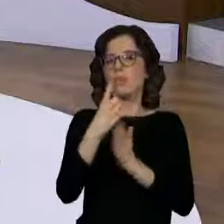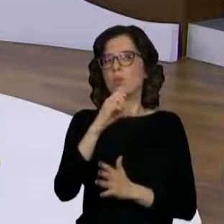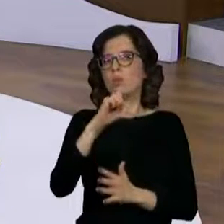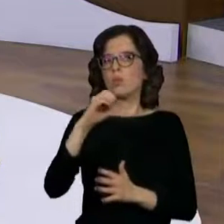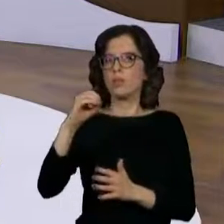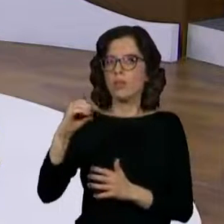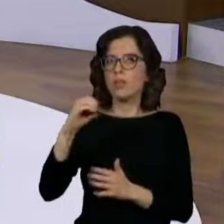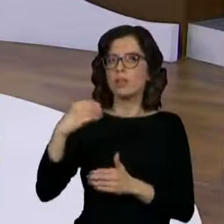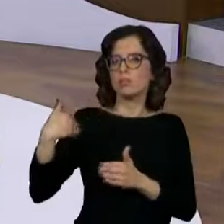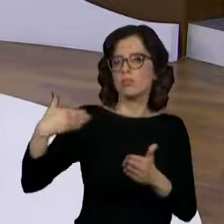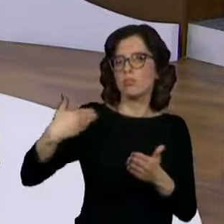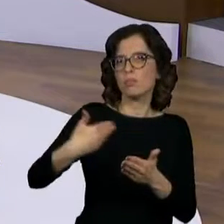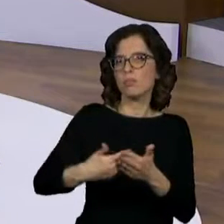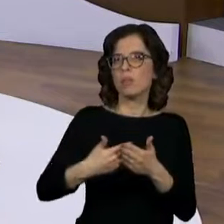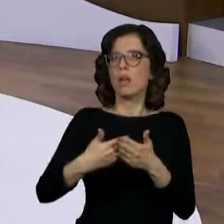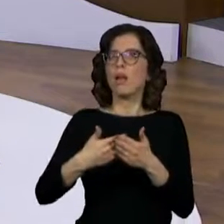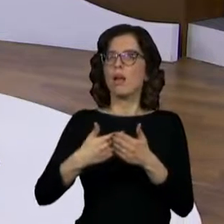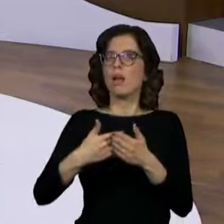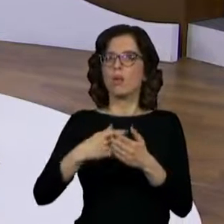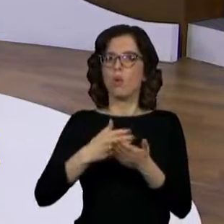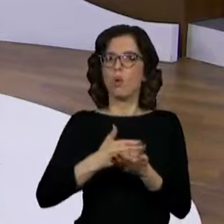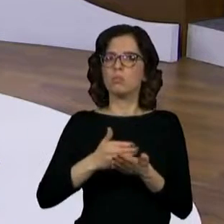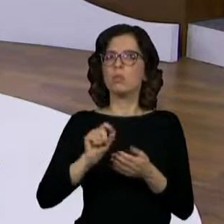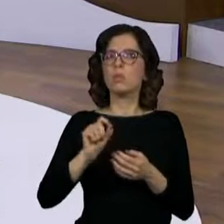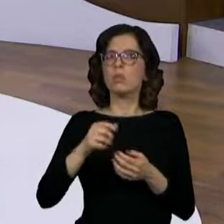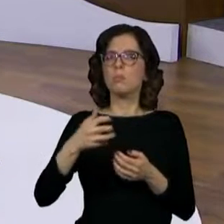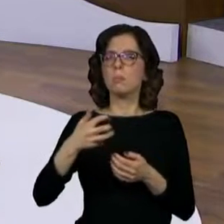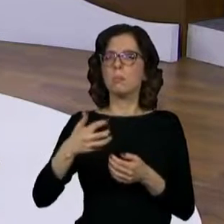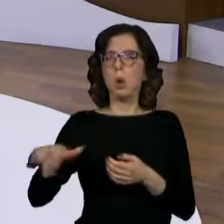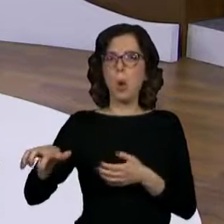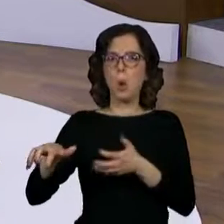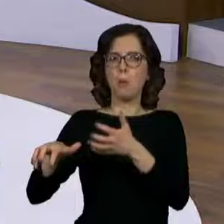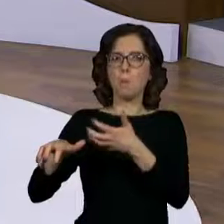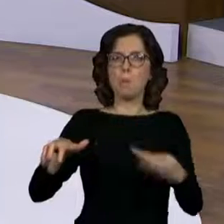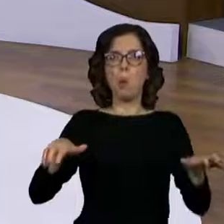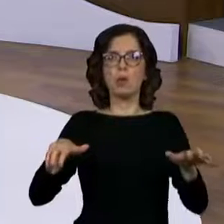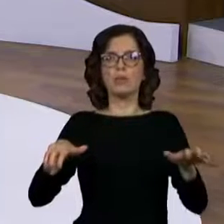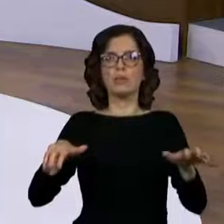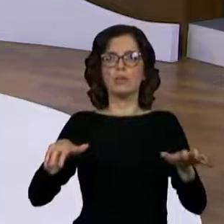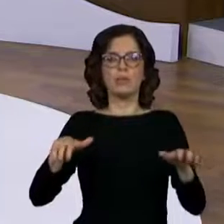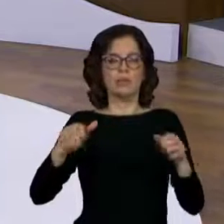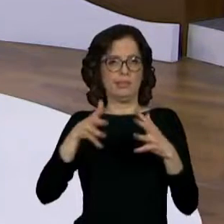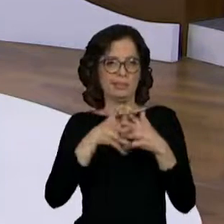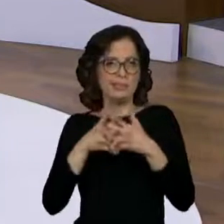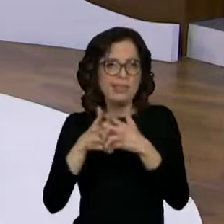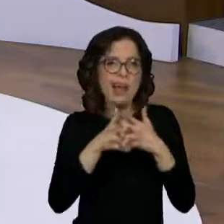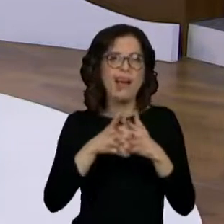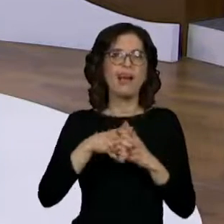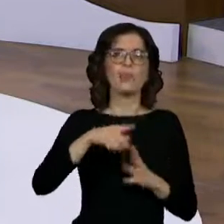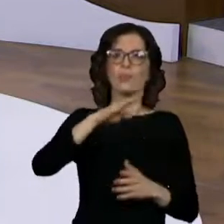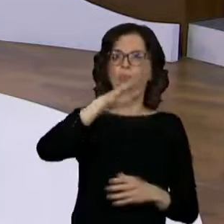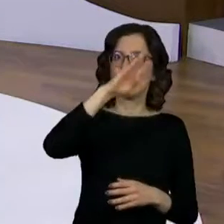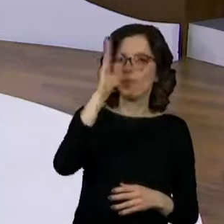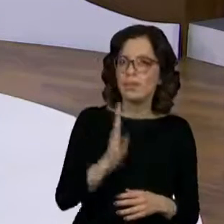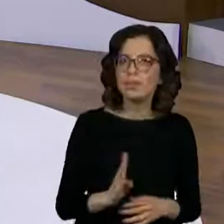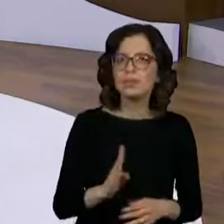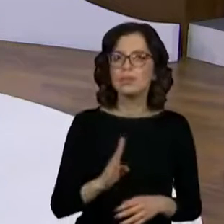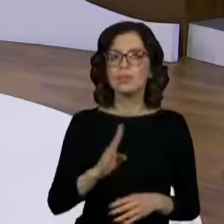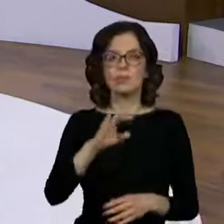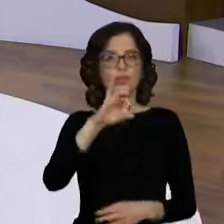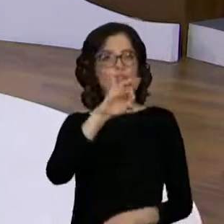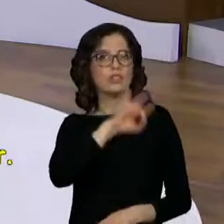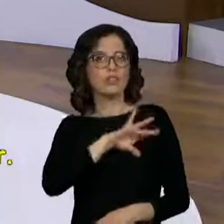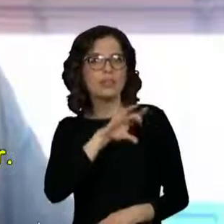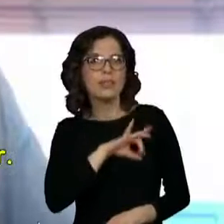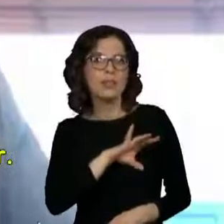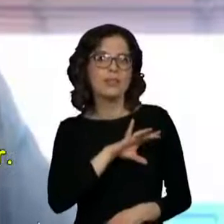but whenever a country polarizes, like the United States has, like Brazil has, like Chile has